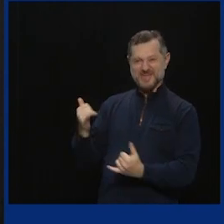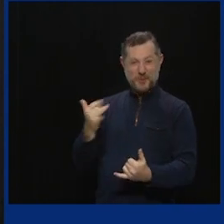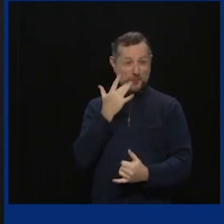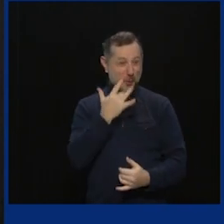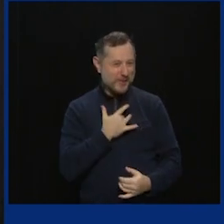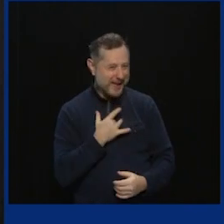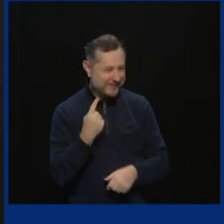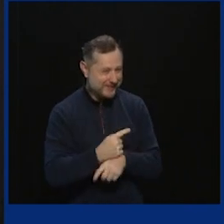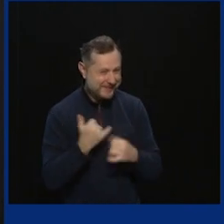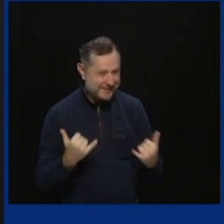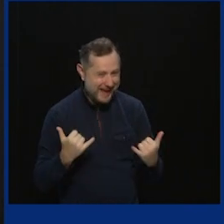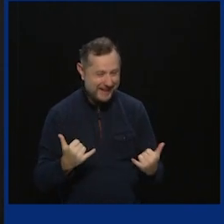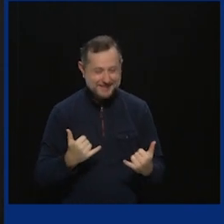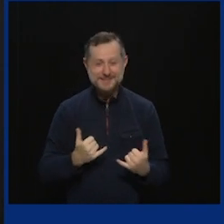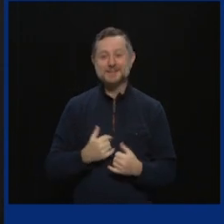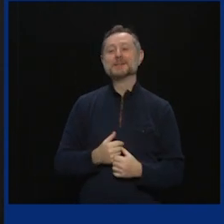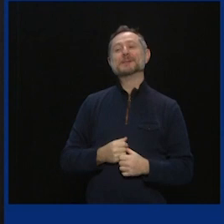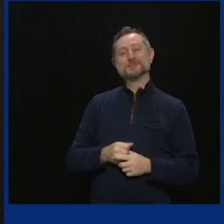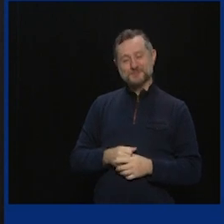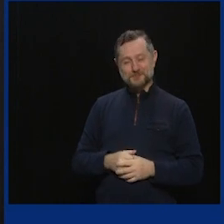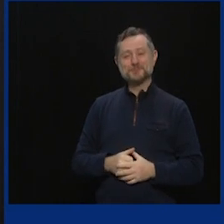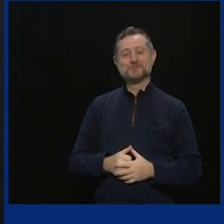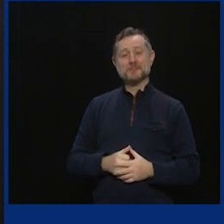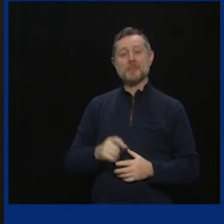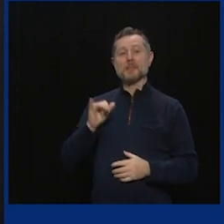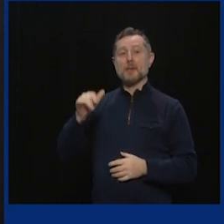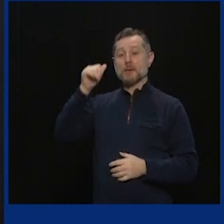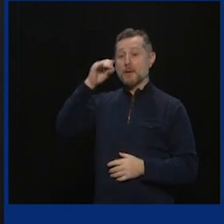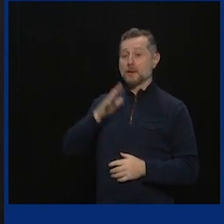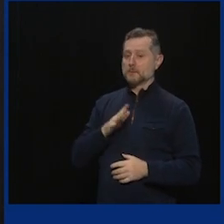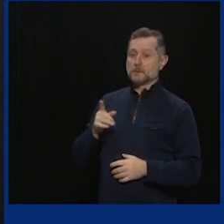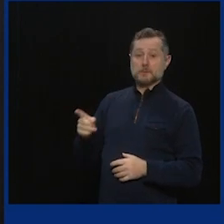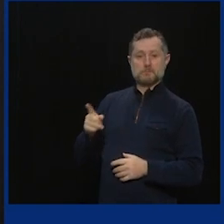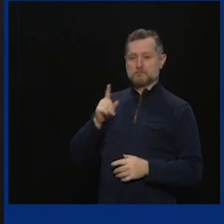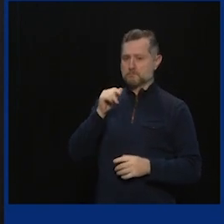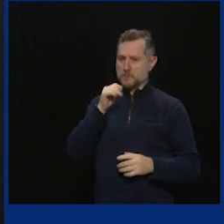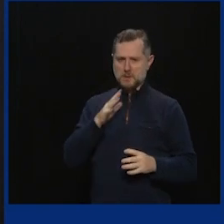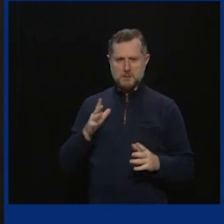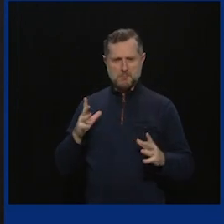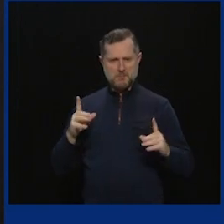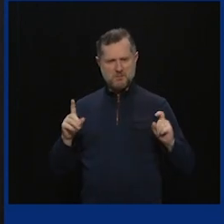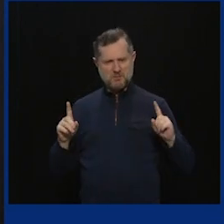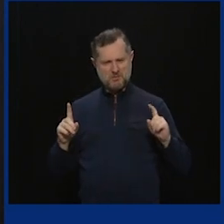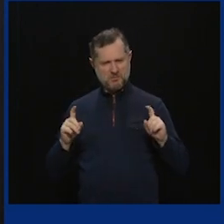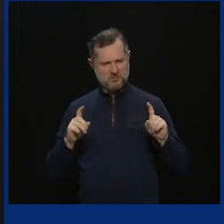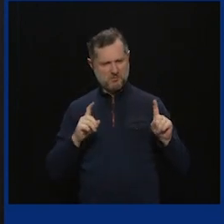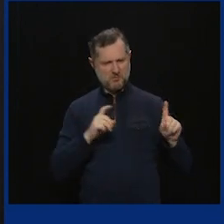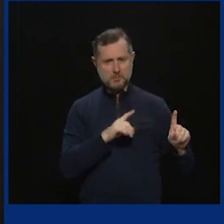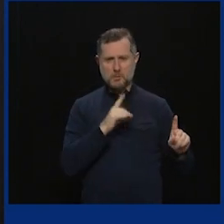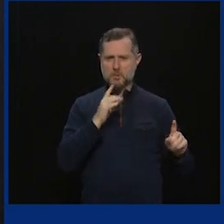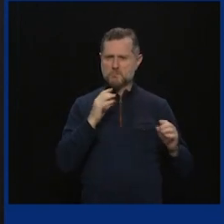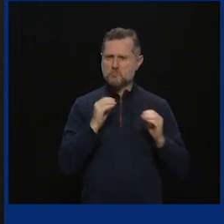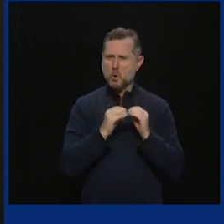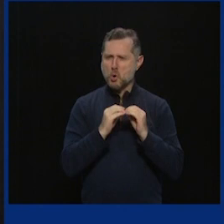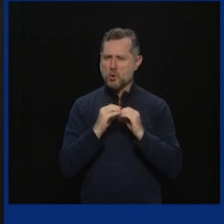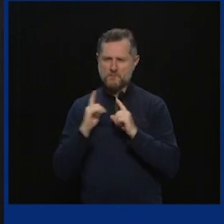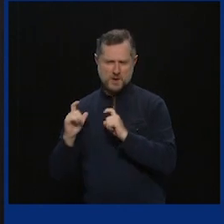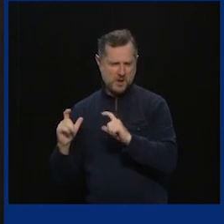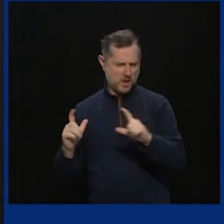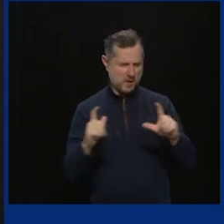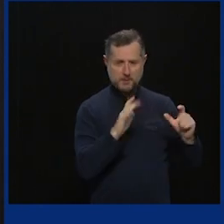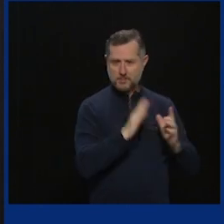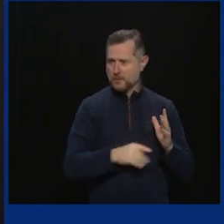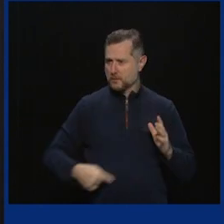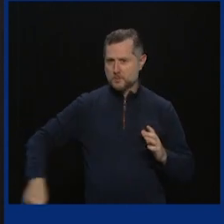Not only is he head of the bid, but that man takes more friggin' photographs than anybody I know. I don't know what he's gonna do with them all.